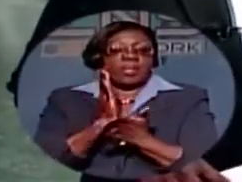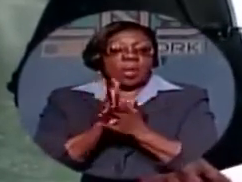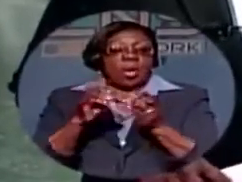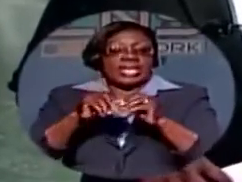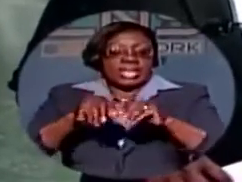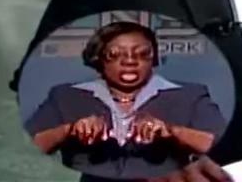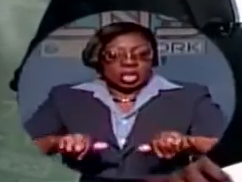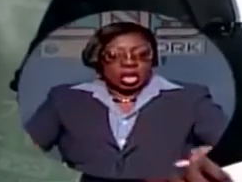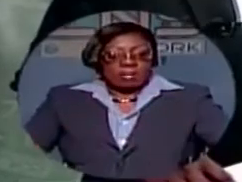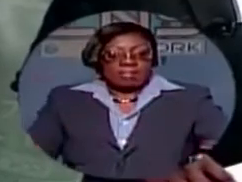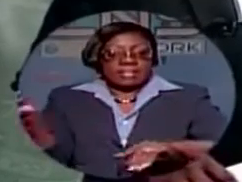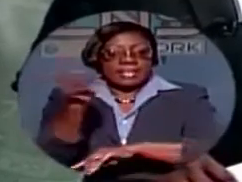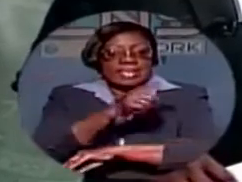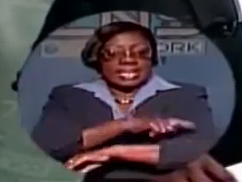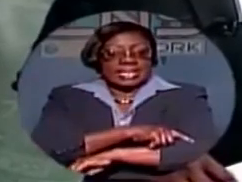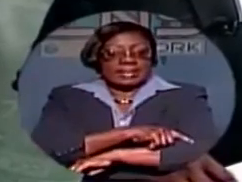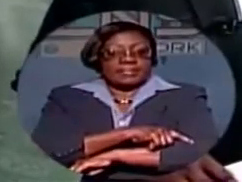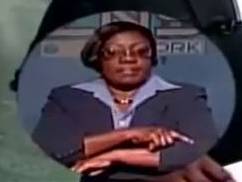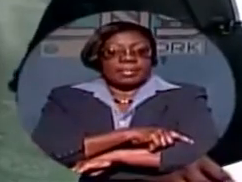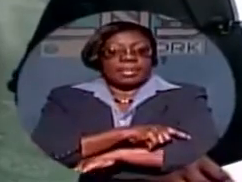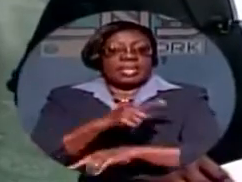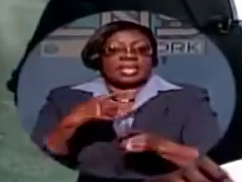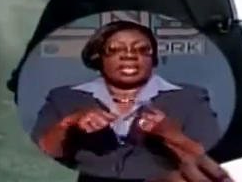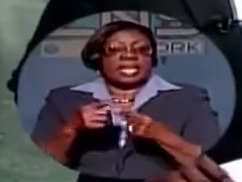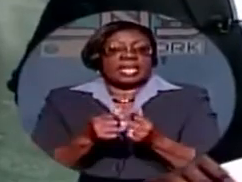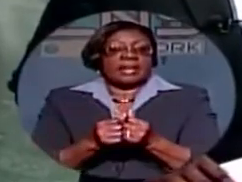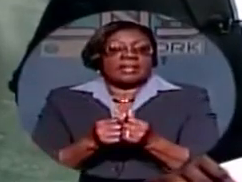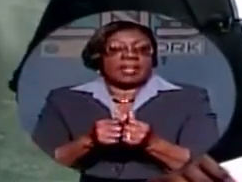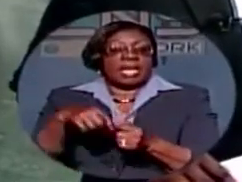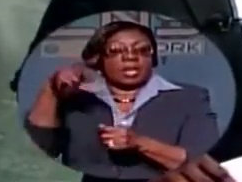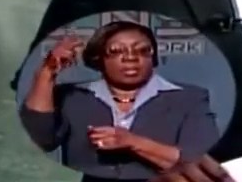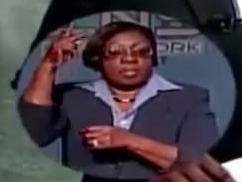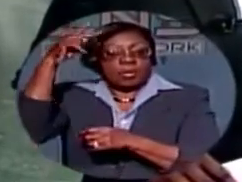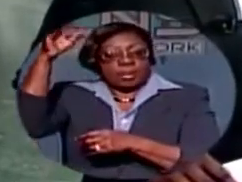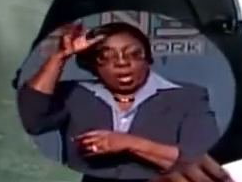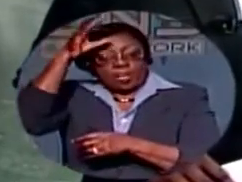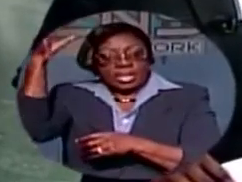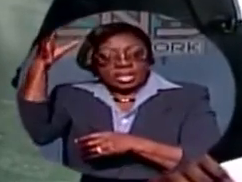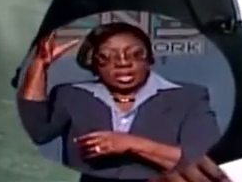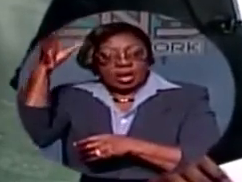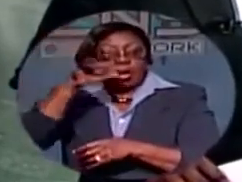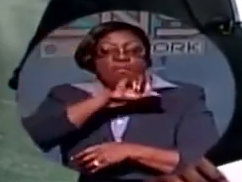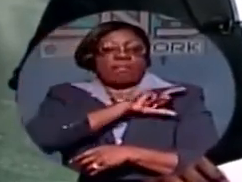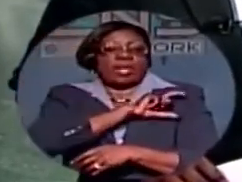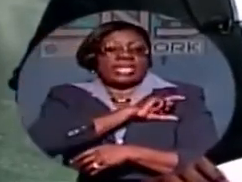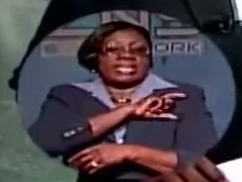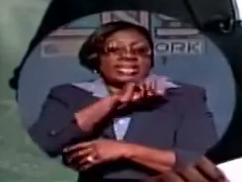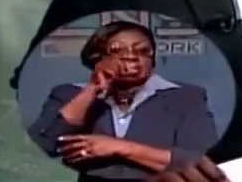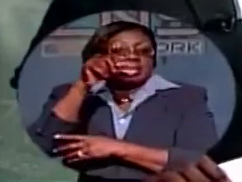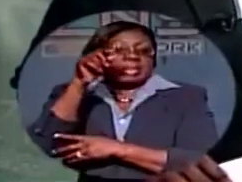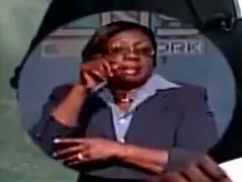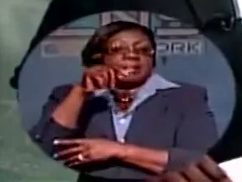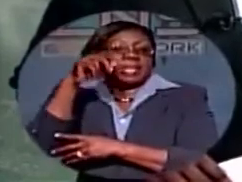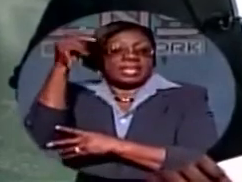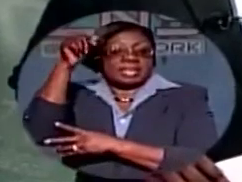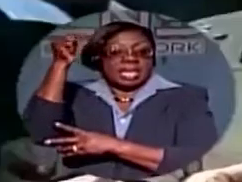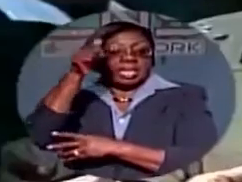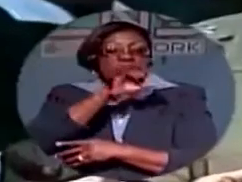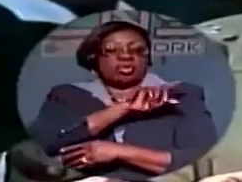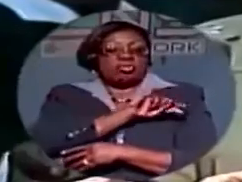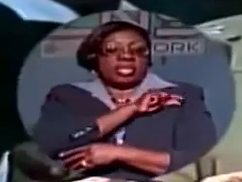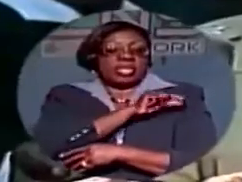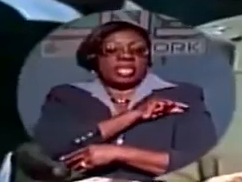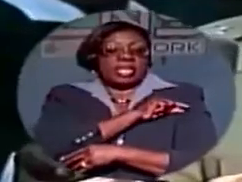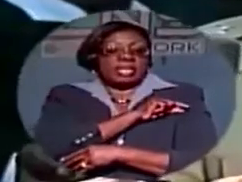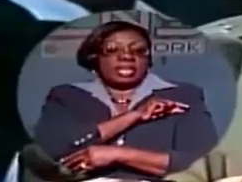different fashion today. But nonetheless, it came by the Provost Marshal, Commissioner of Police, Alison Greenslade. Parliament